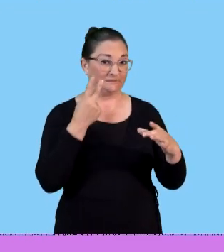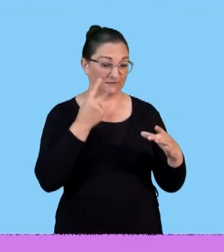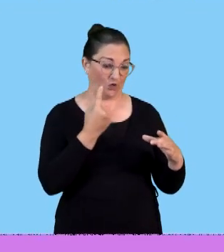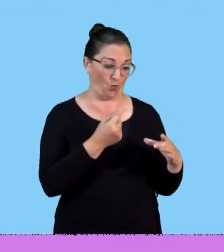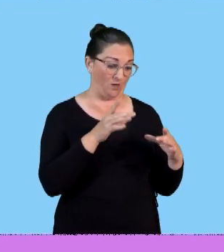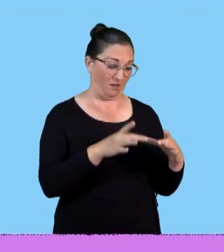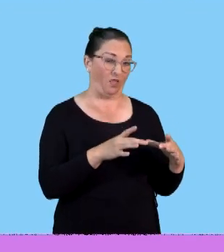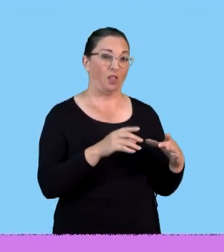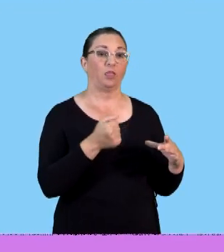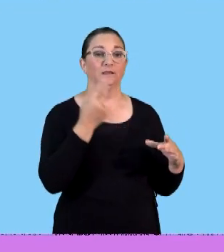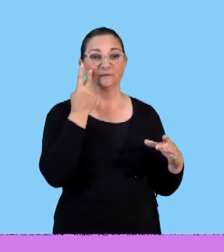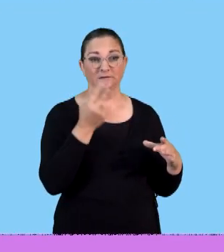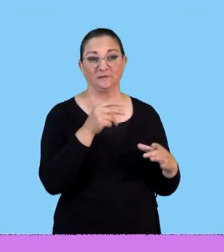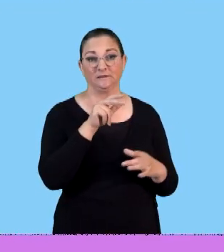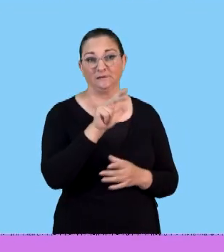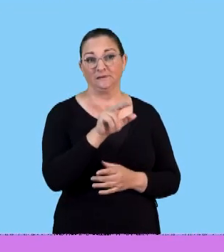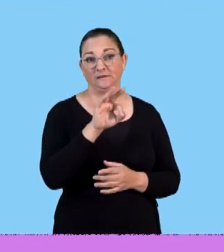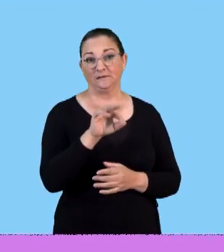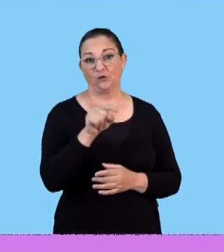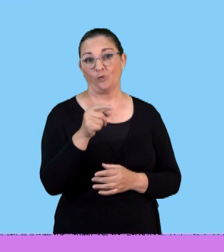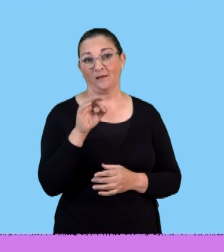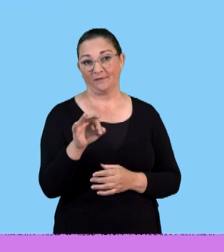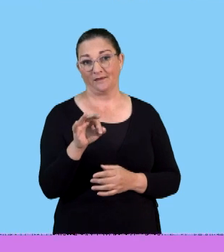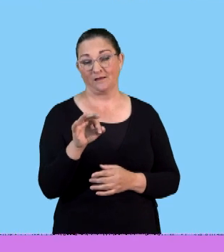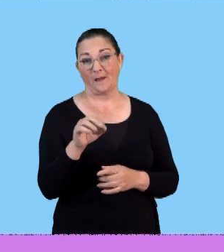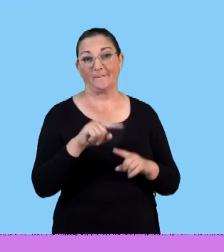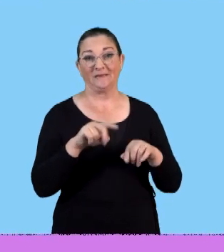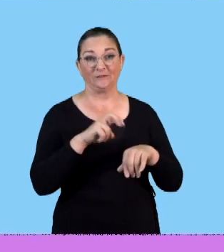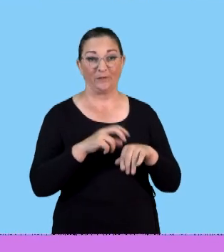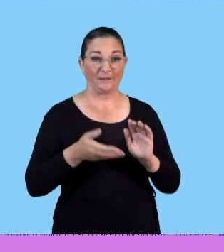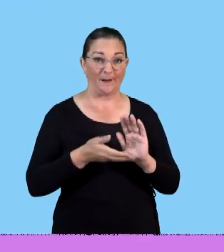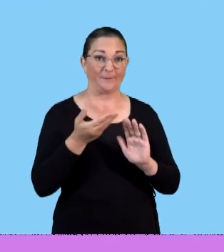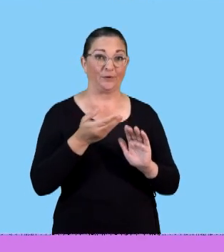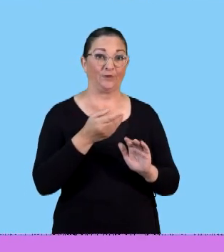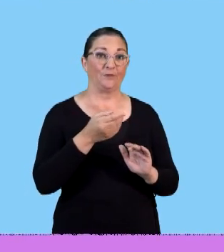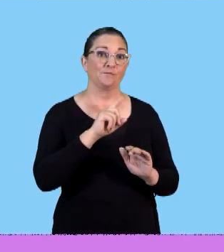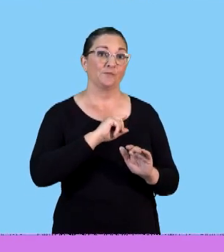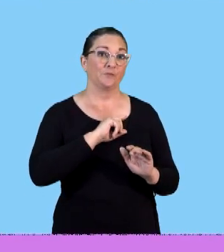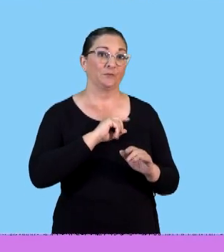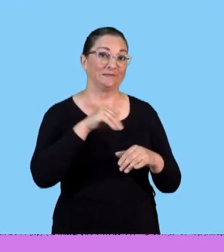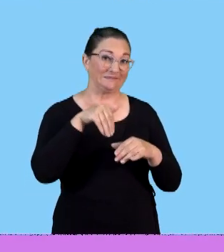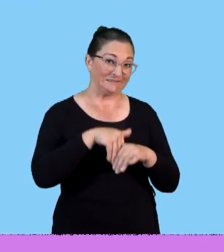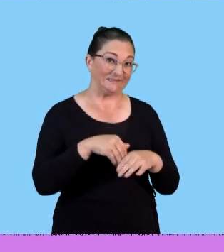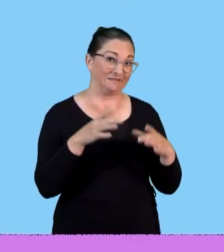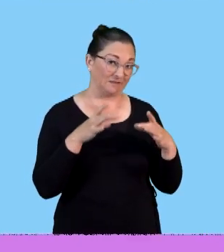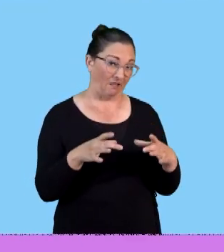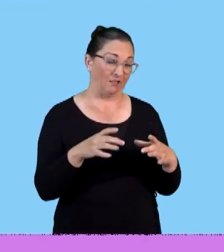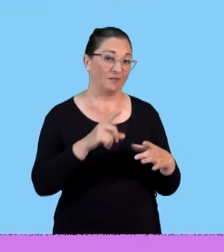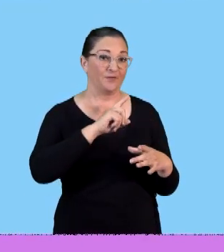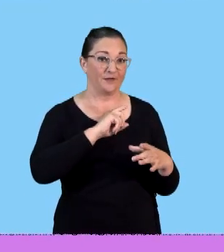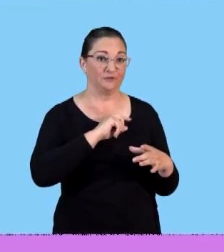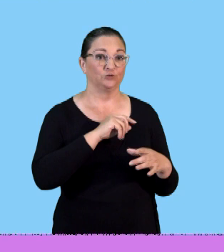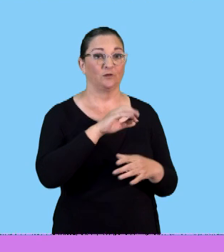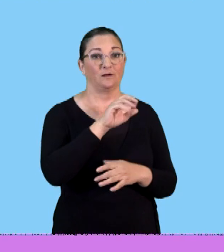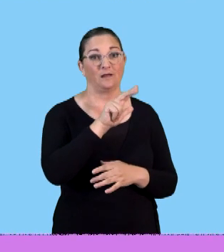of a tile. I've ended with 83.3, and I rounded again that upwards because this 0.3 here forms part of the next